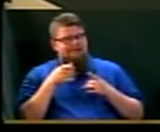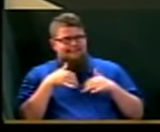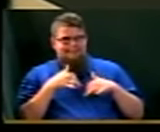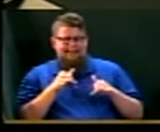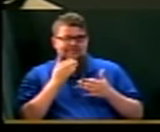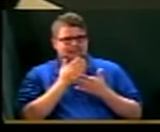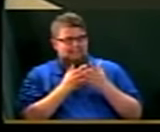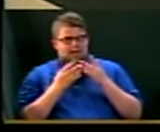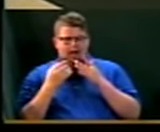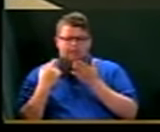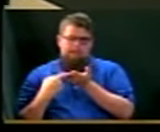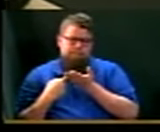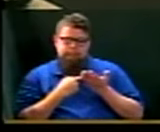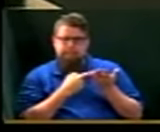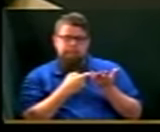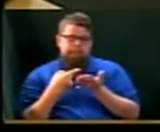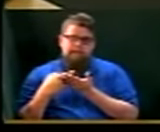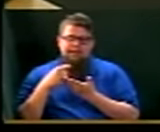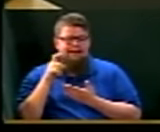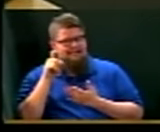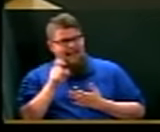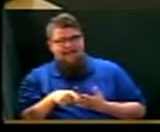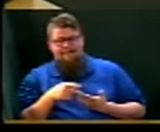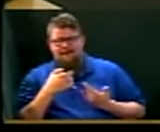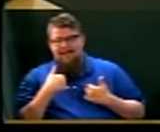of deliberation there, which would have to be sunshine.